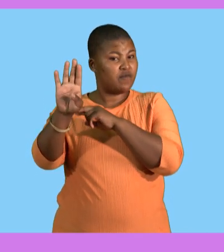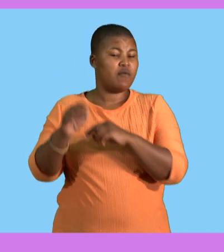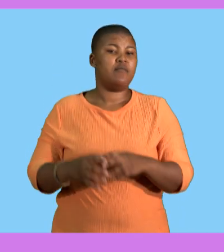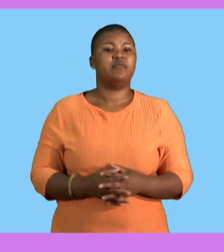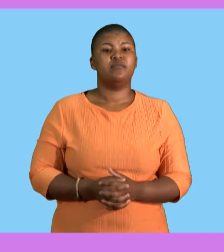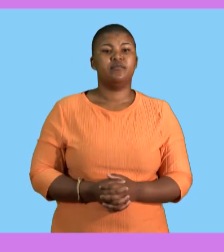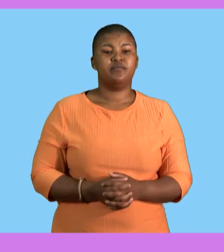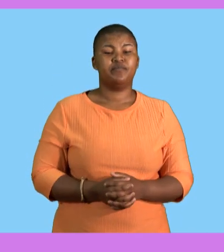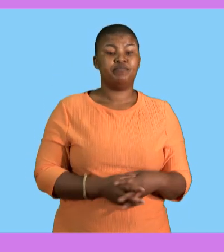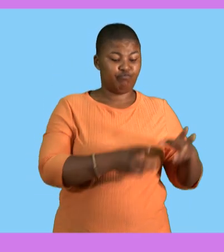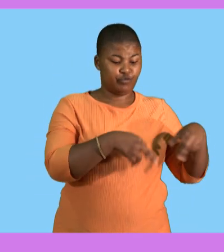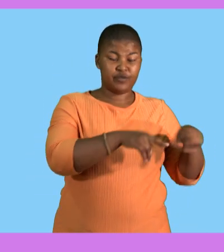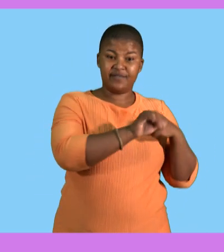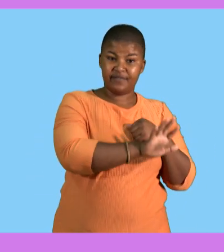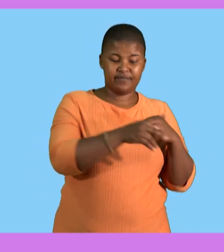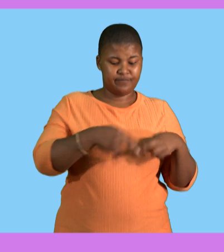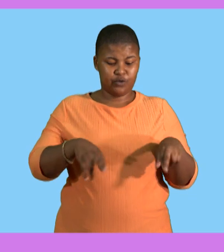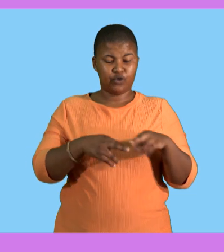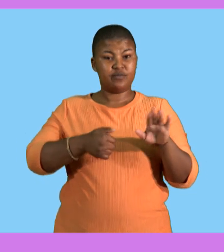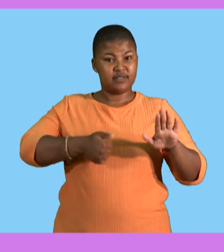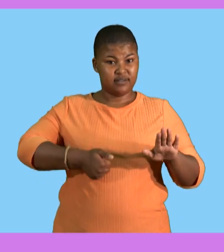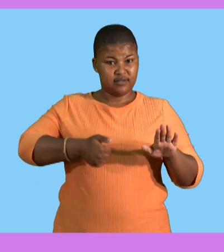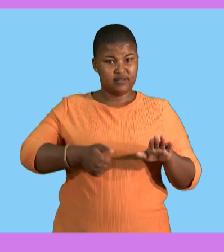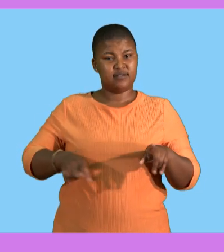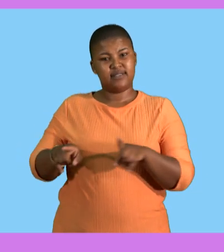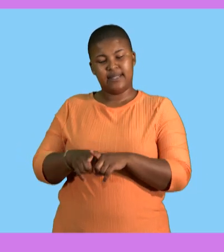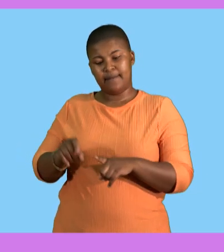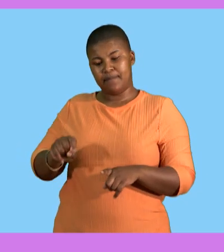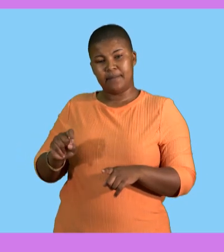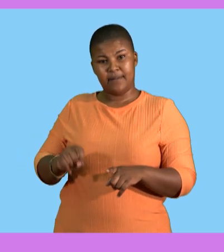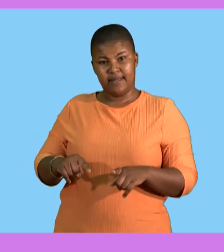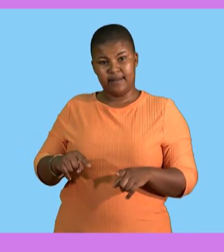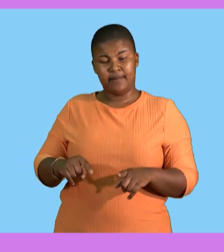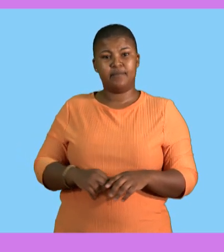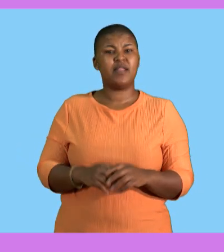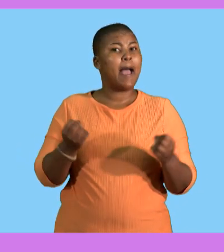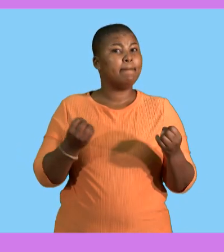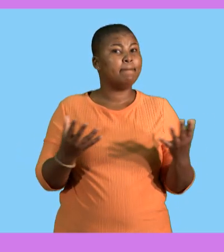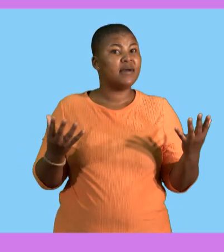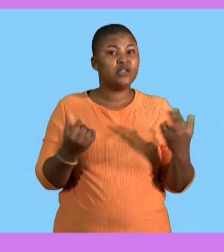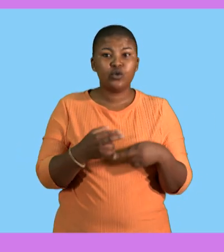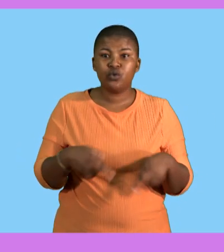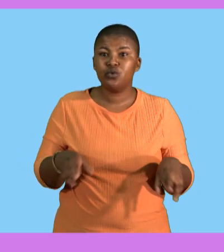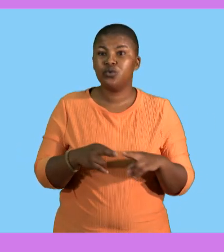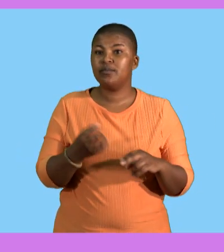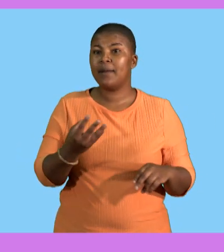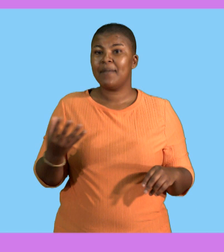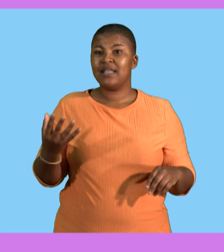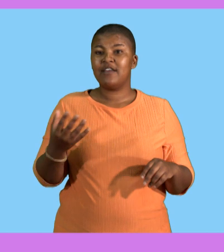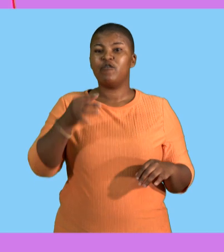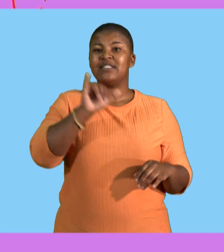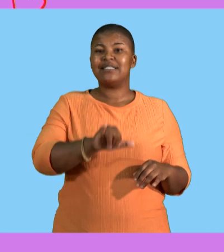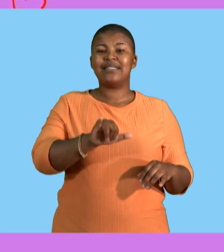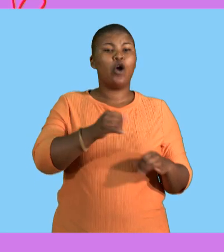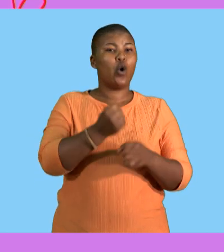fourth stable, the fifth one, and the sixth stable. So how many stables are shown on the floor